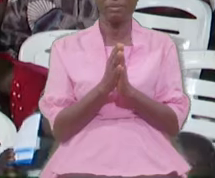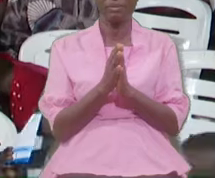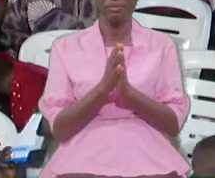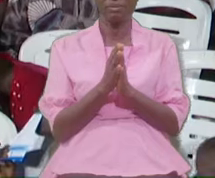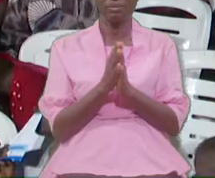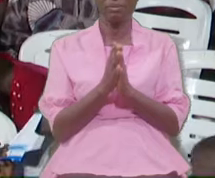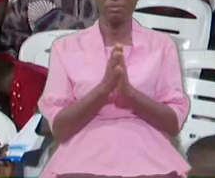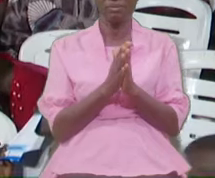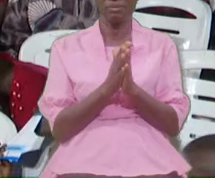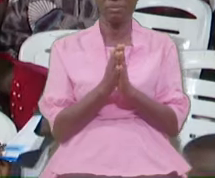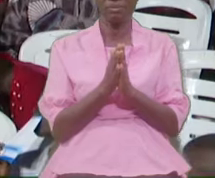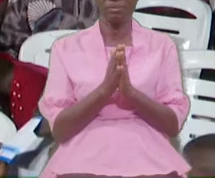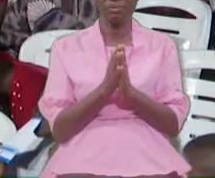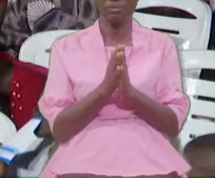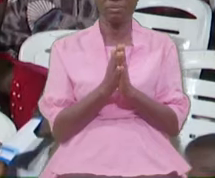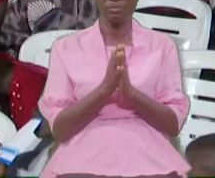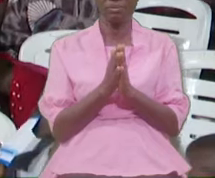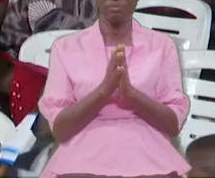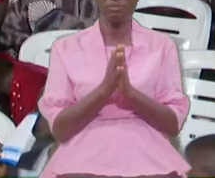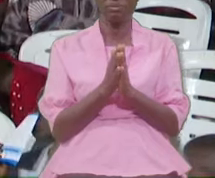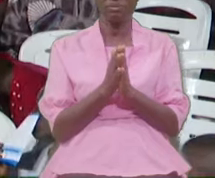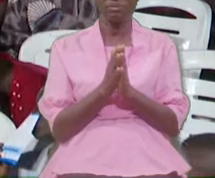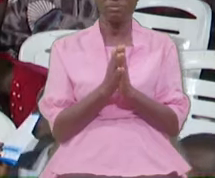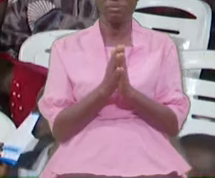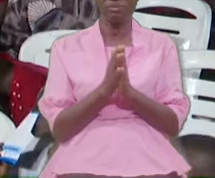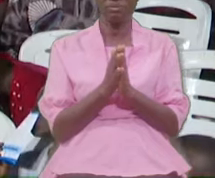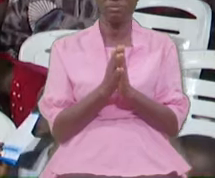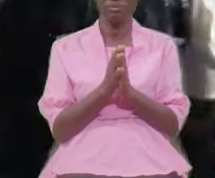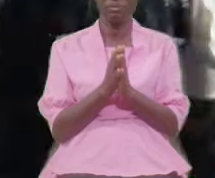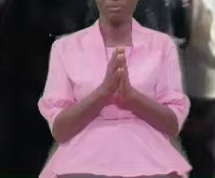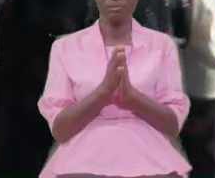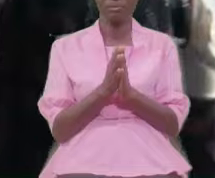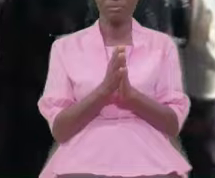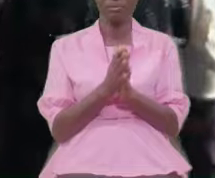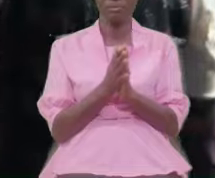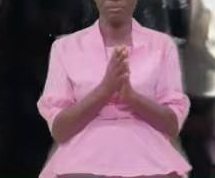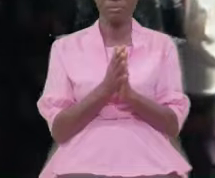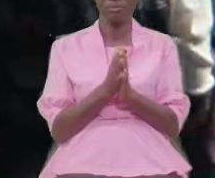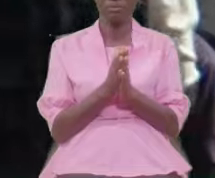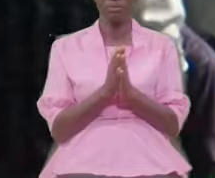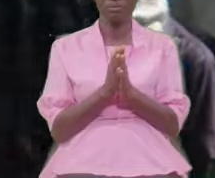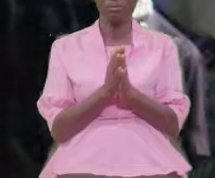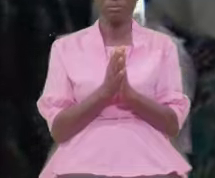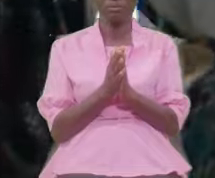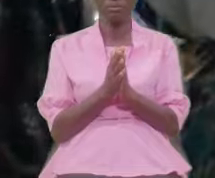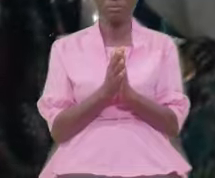Miracle let's quickly attend to those who are St Standing In Front